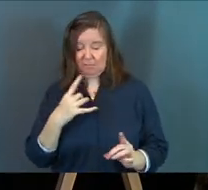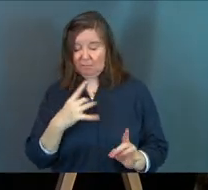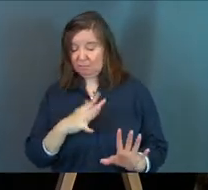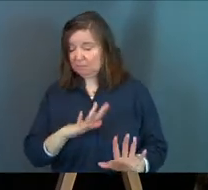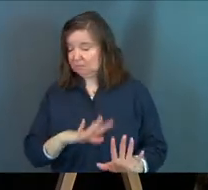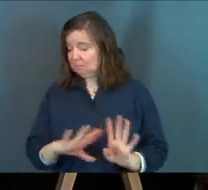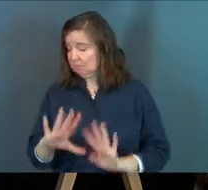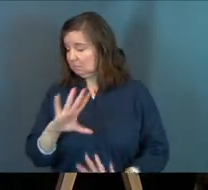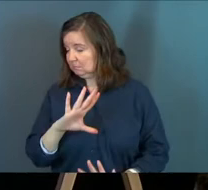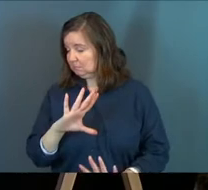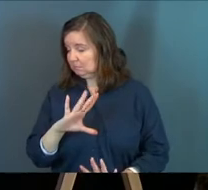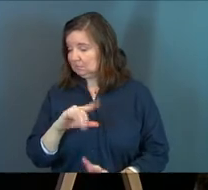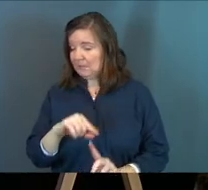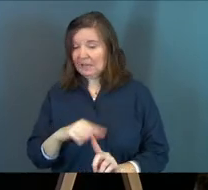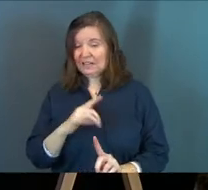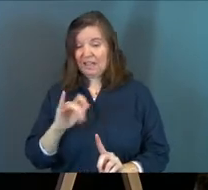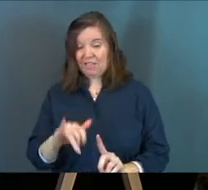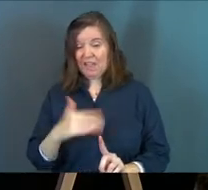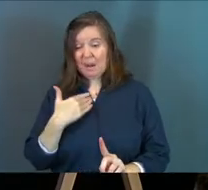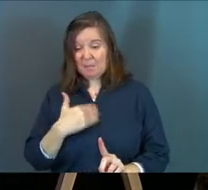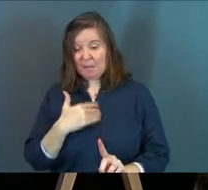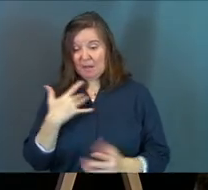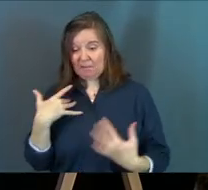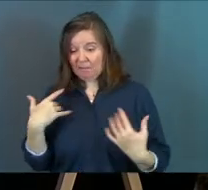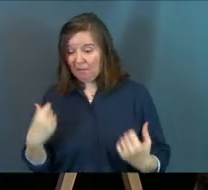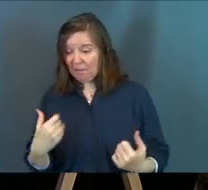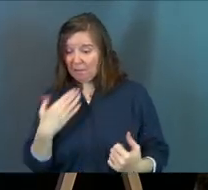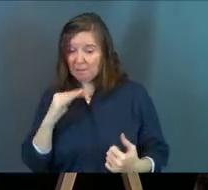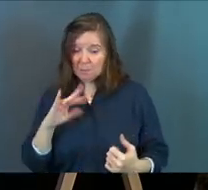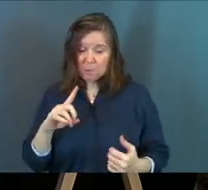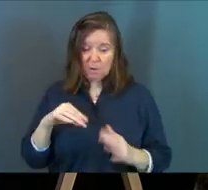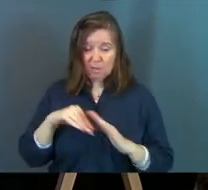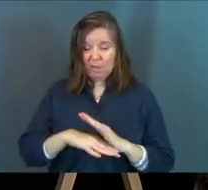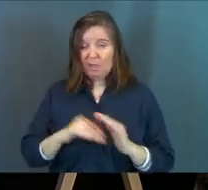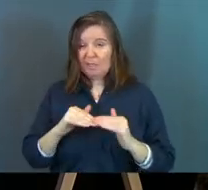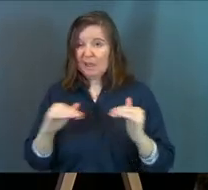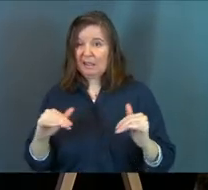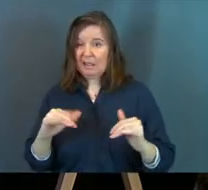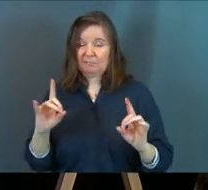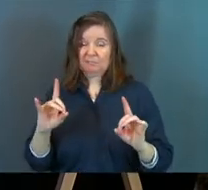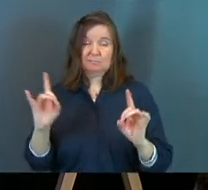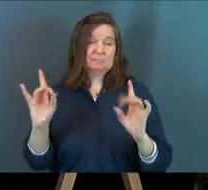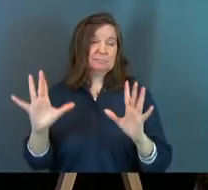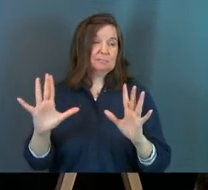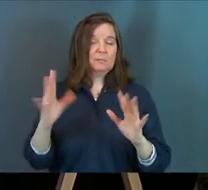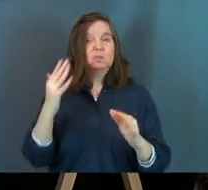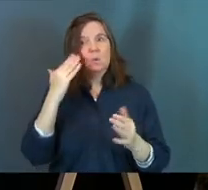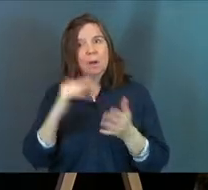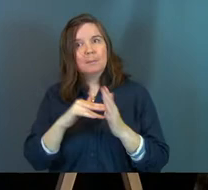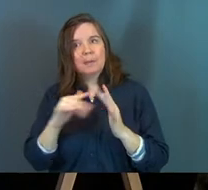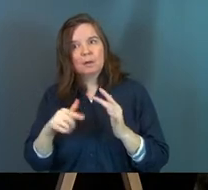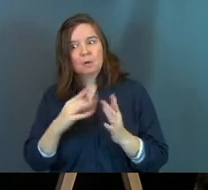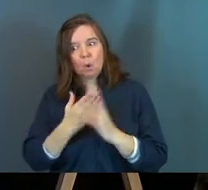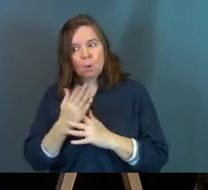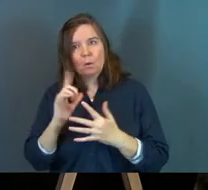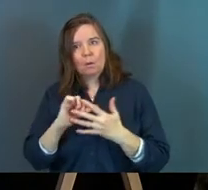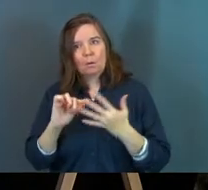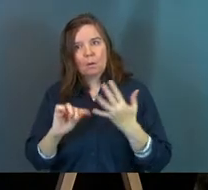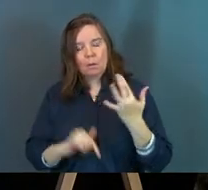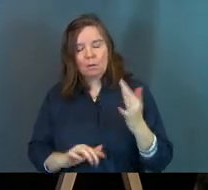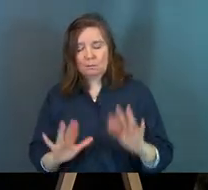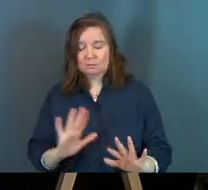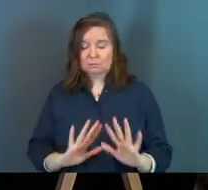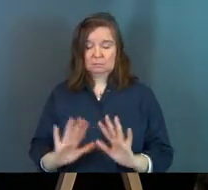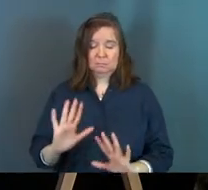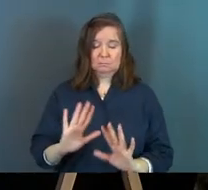bad and he's in that bad of a mood and he's that level of snotty and, you know what I mean? Go through all the things.